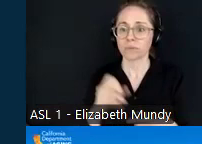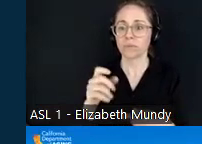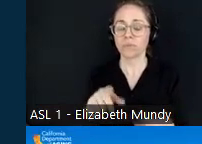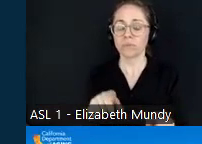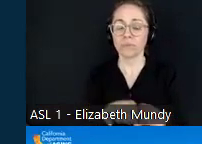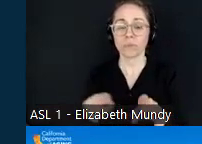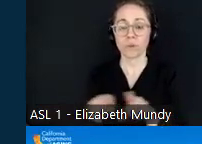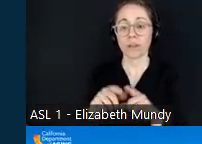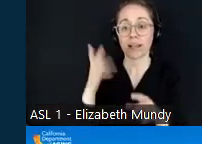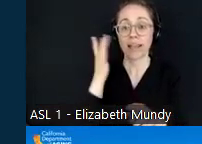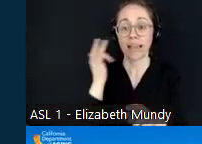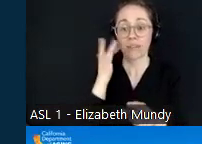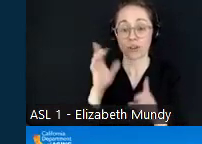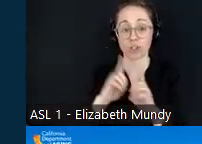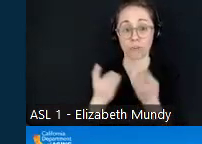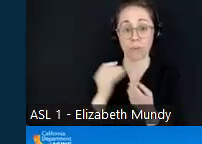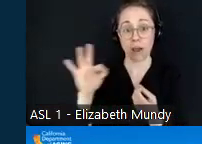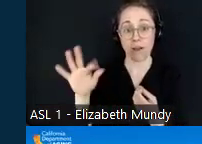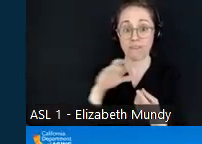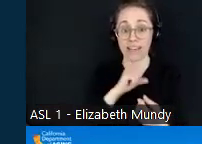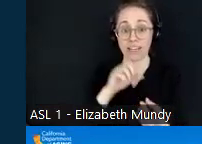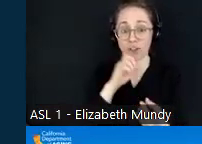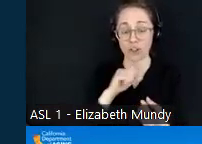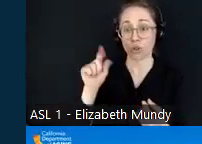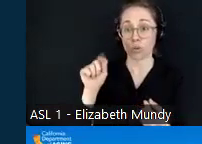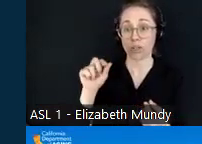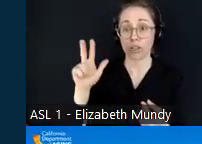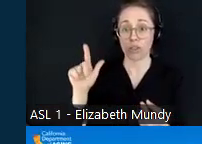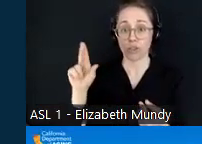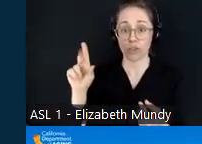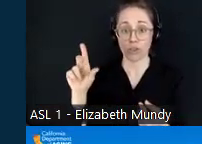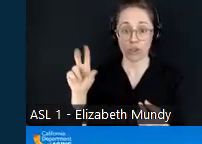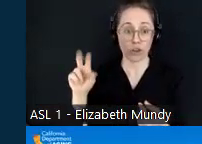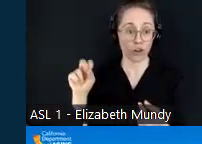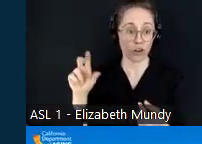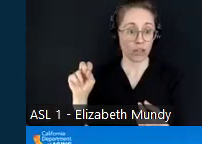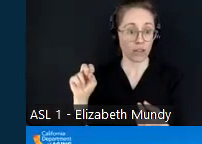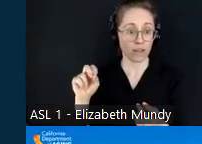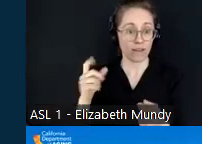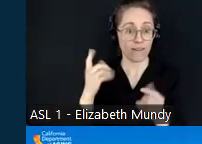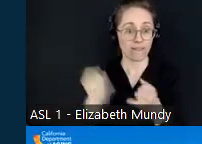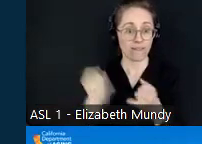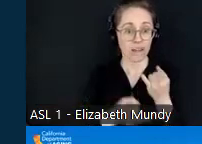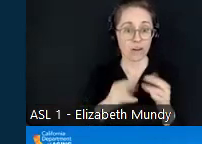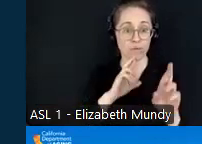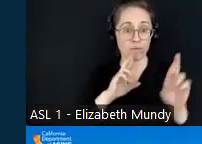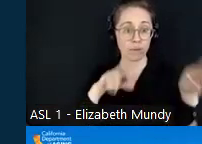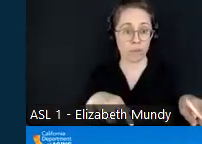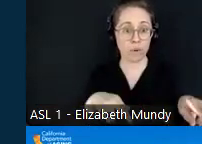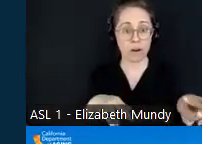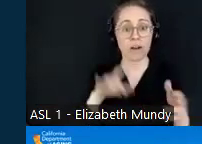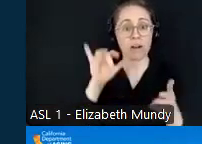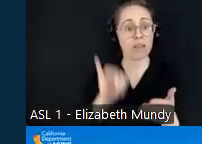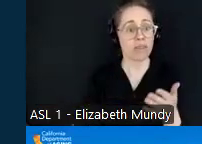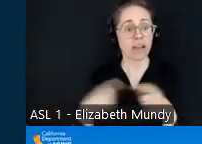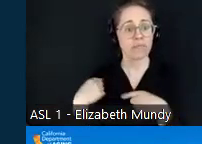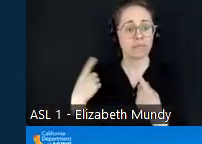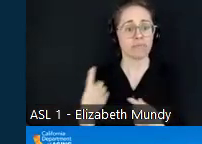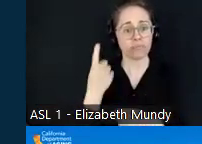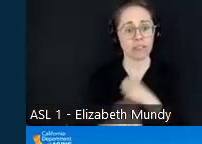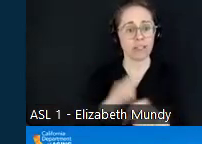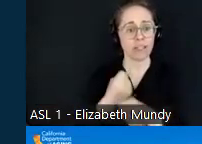of Aging's California 2030 final report. This is how we have been working over the last year and a half or so